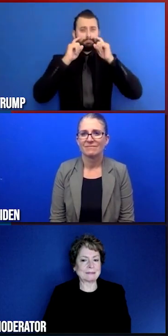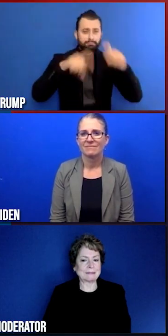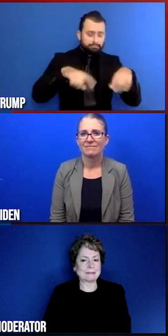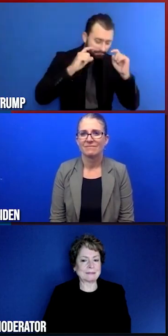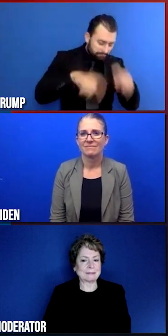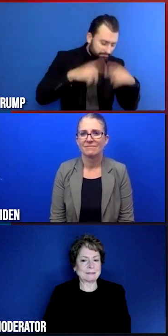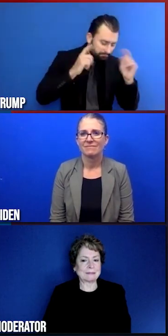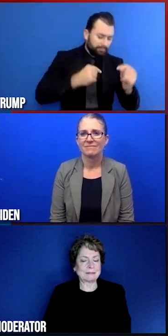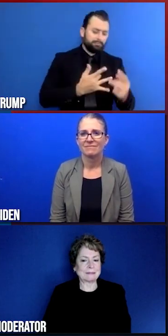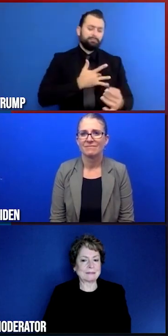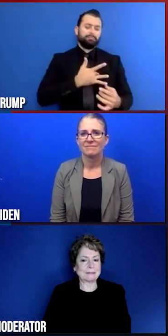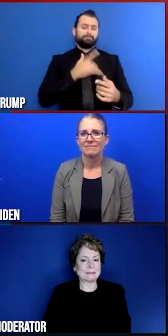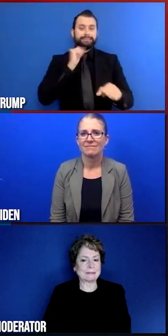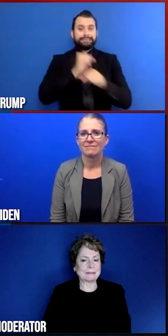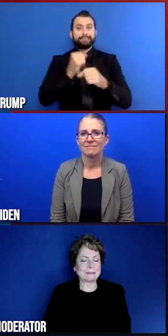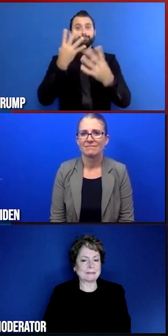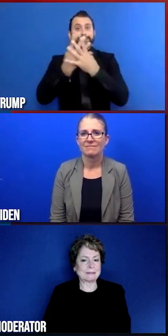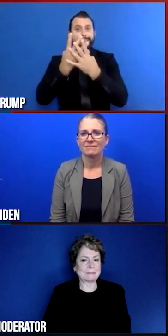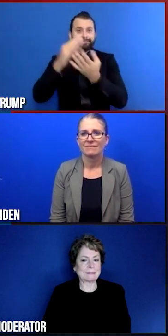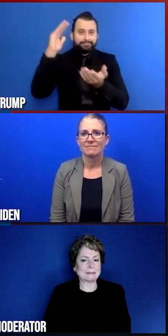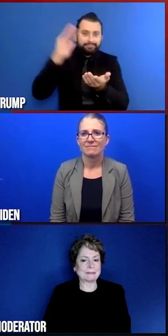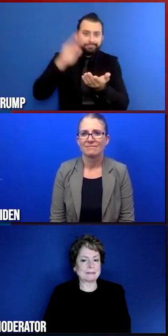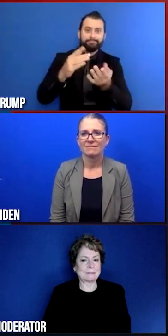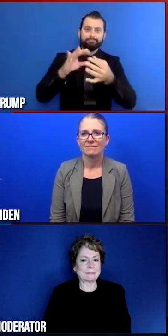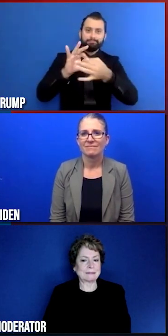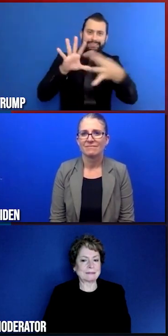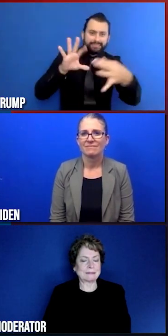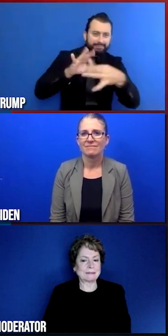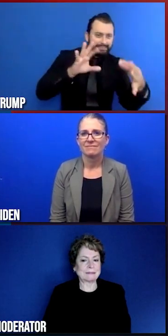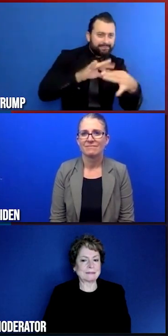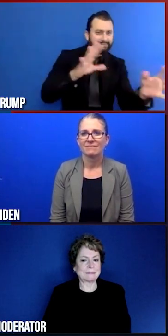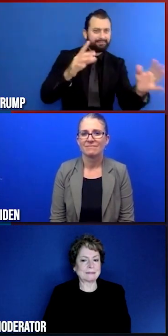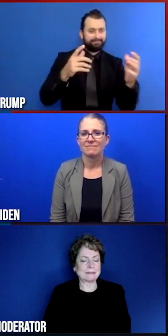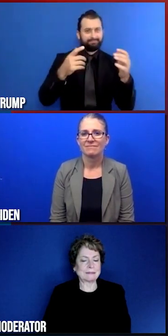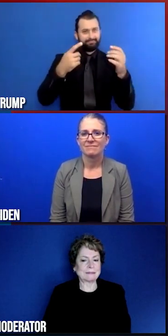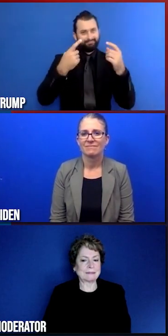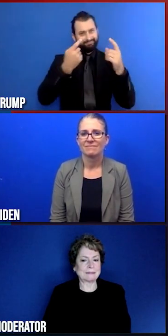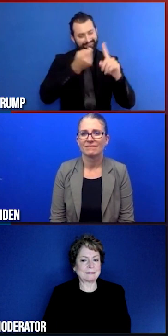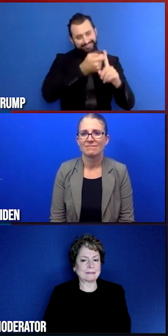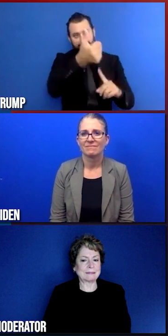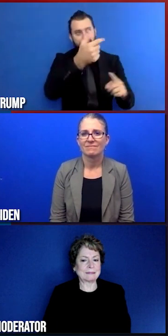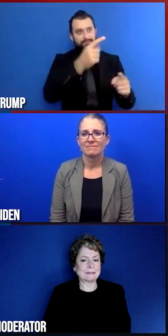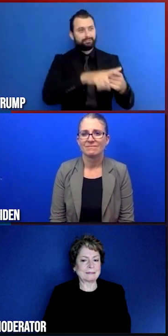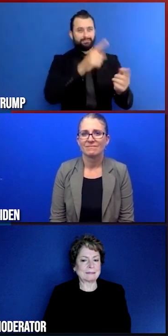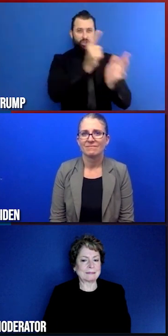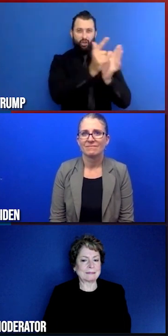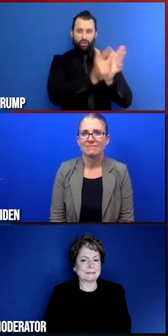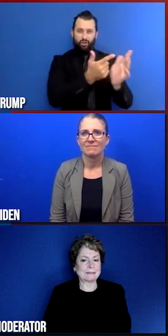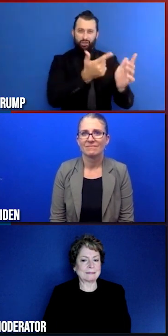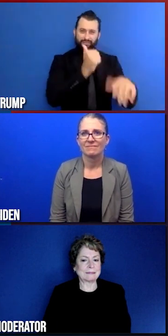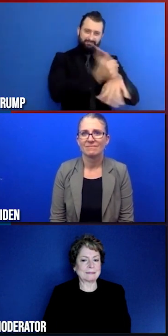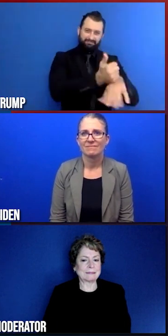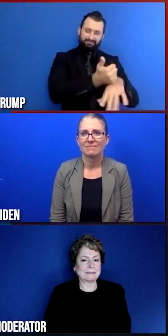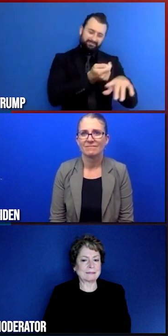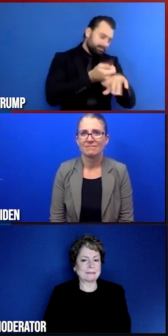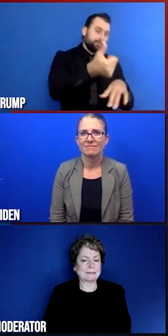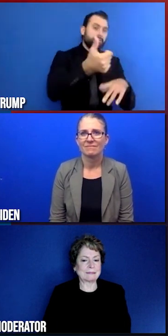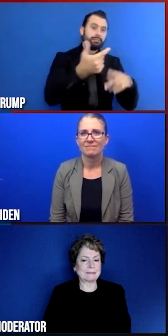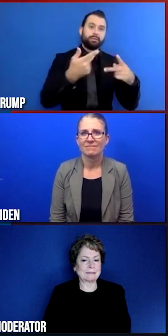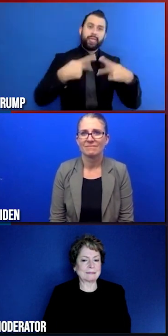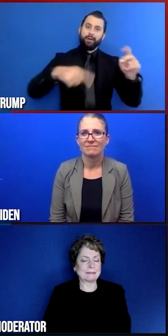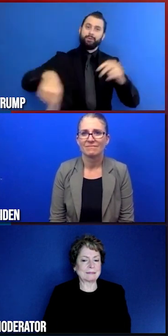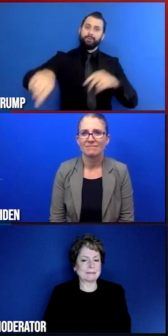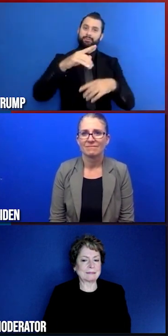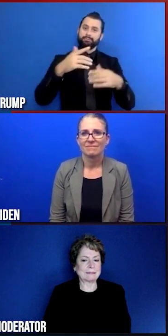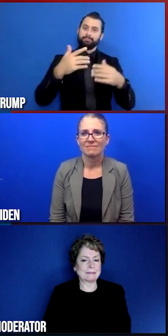a great senator from South Carolina. He came in with this incredible idea for opportunity zones. It's one of the most successful